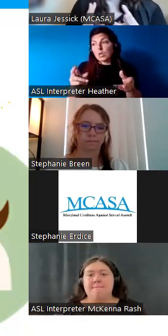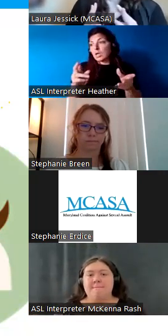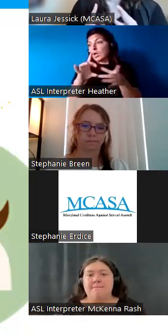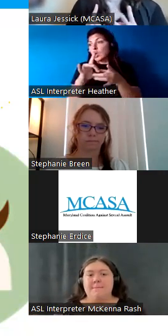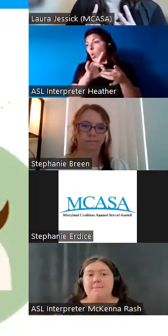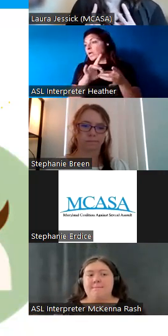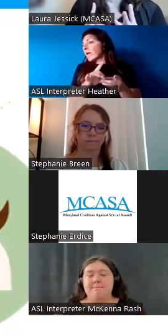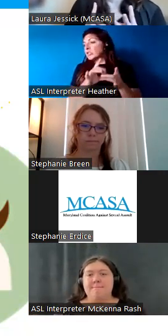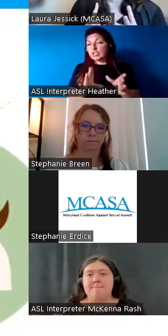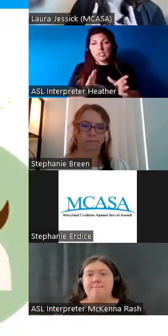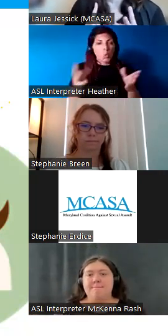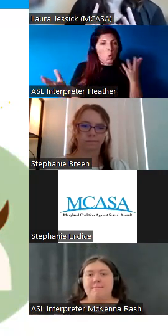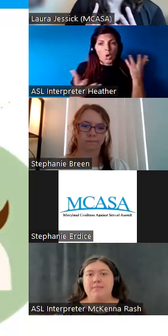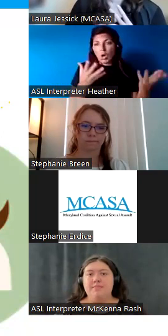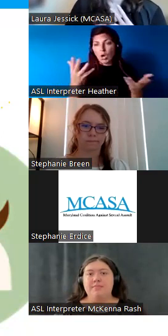coordination,